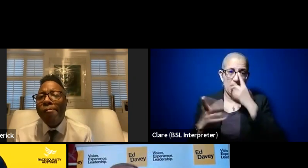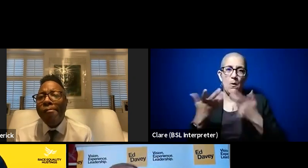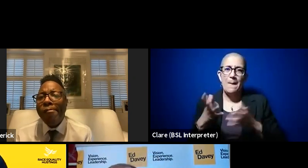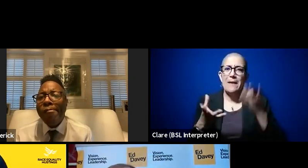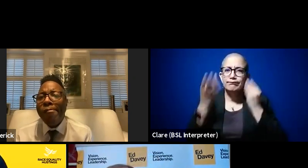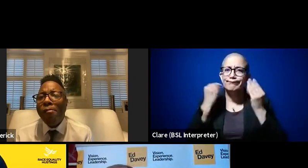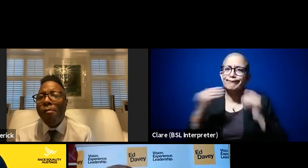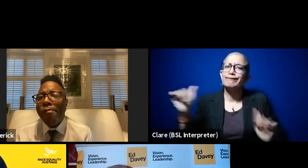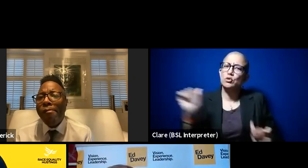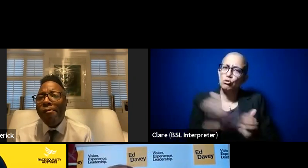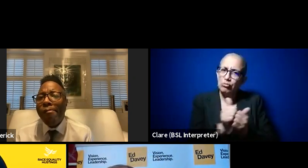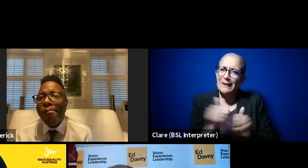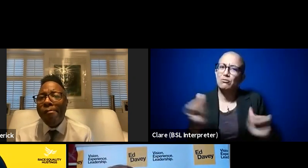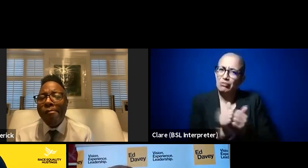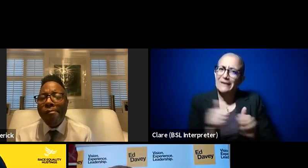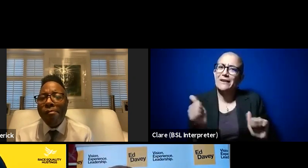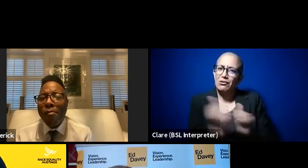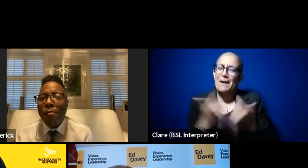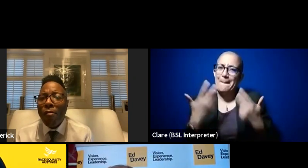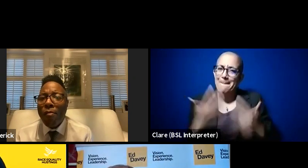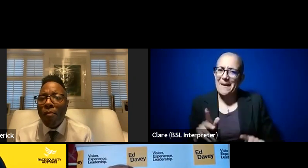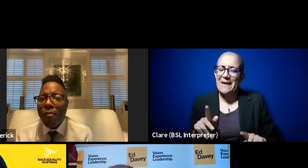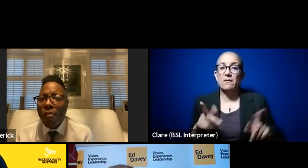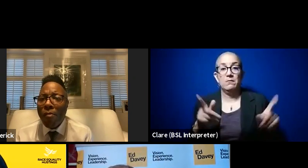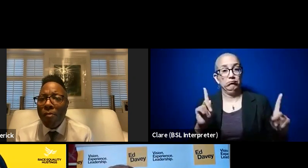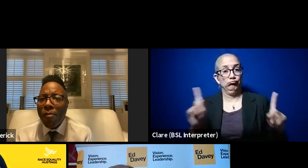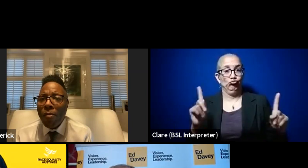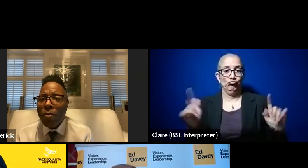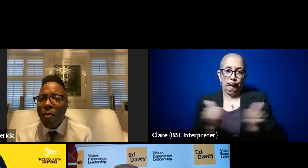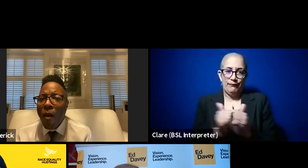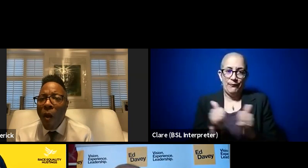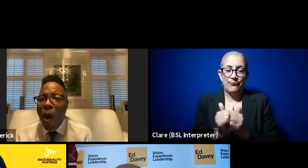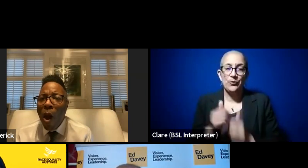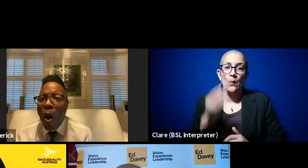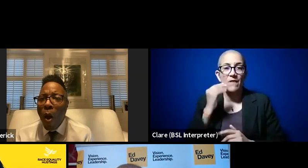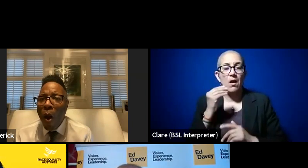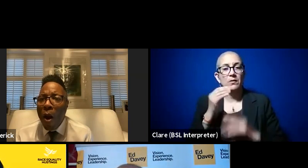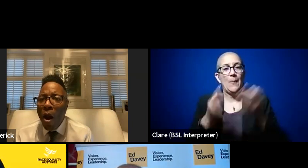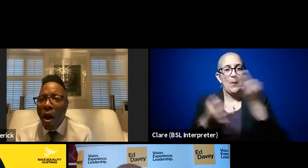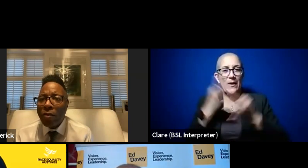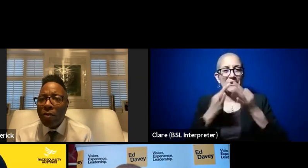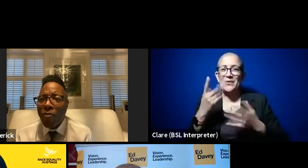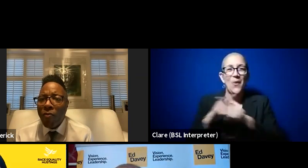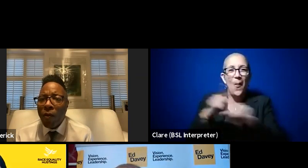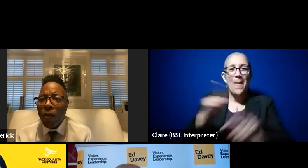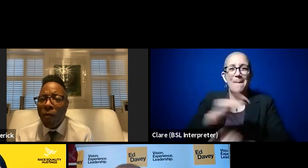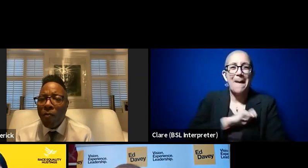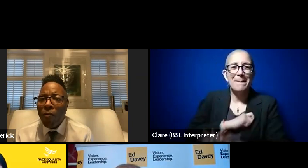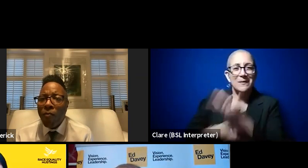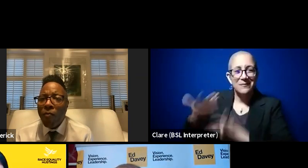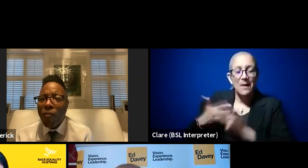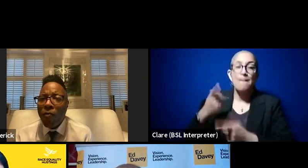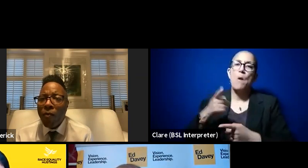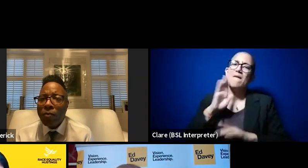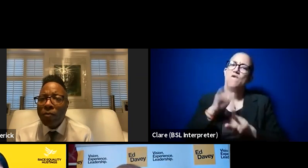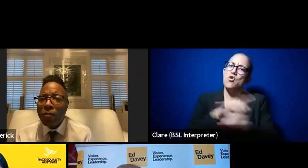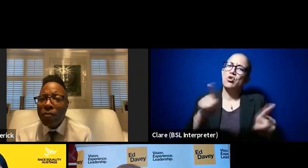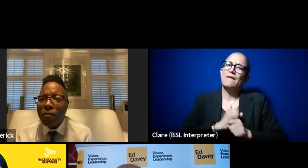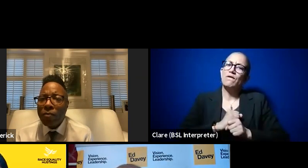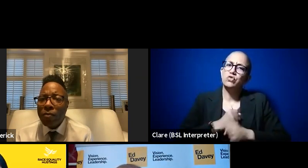agreement tonight. We've definitely heard in the questions, we haven't heard the voices of the members as we normally would, but we've also heard some frustration and